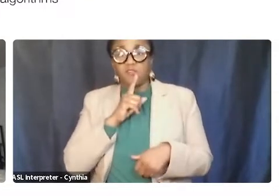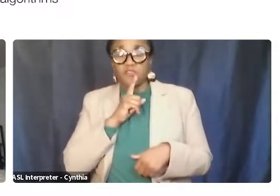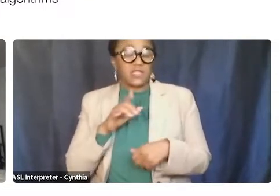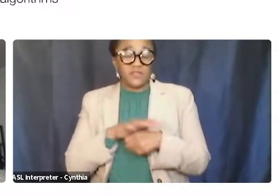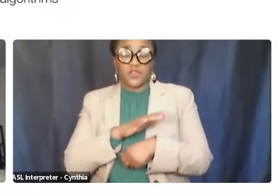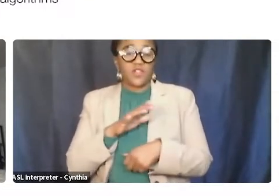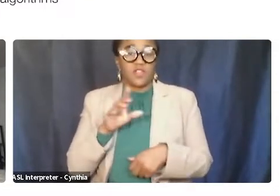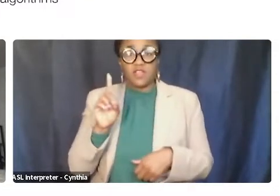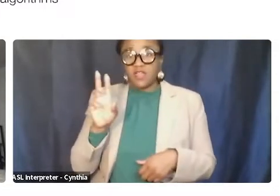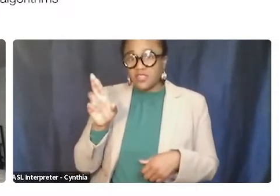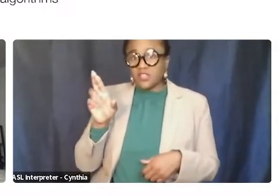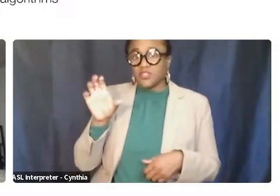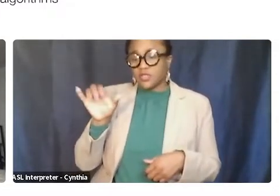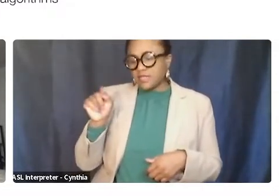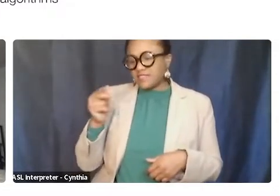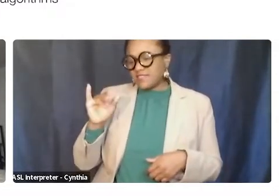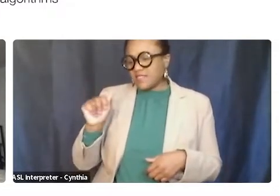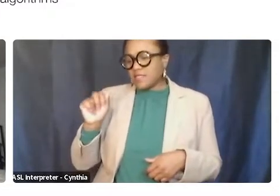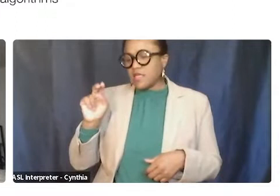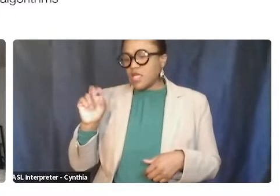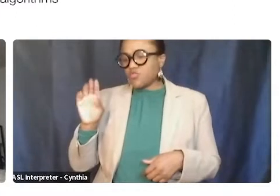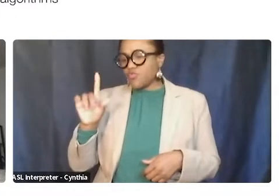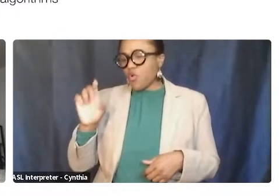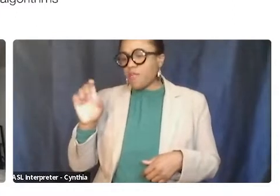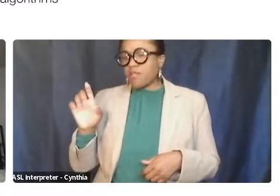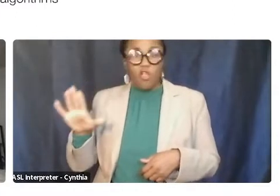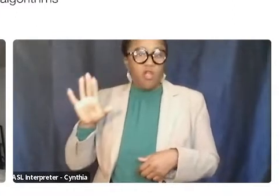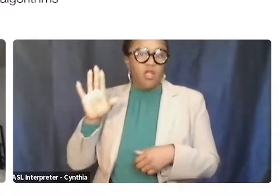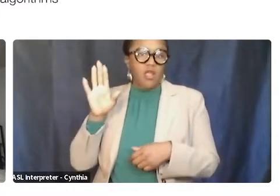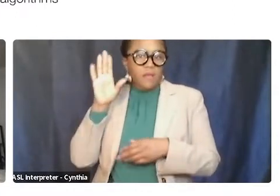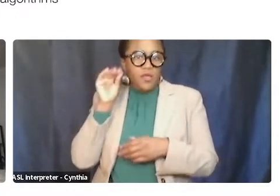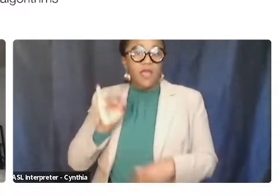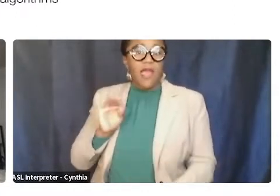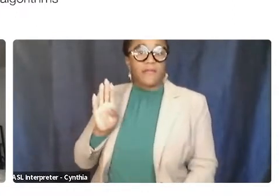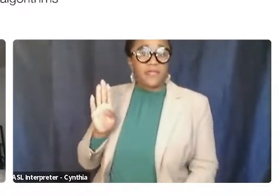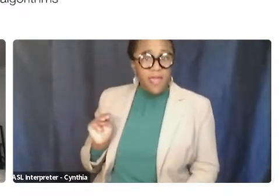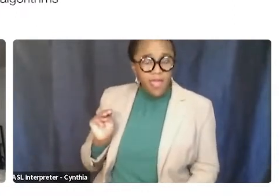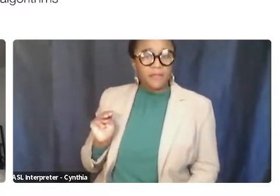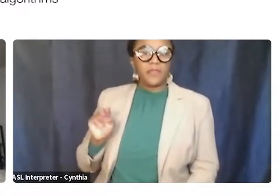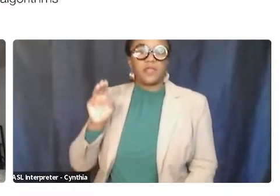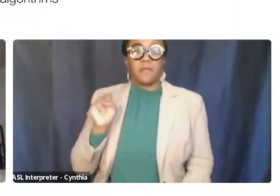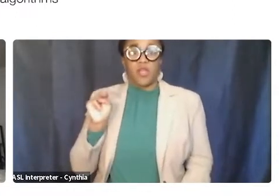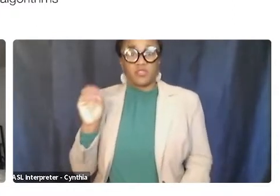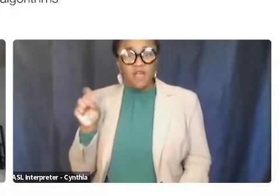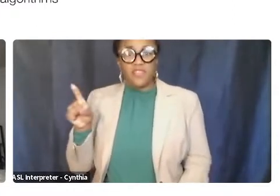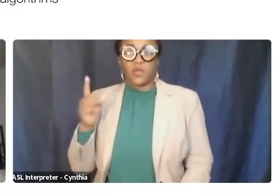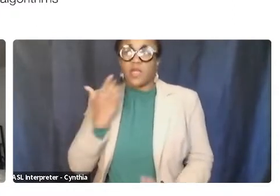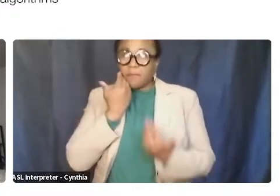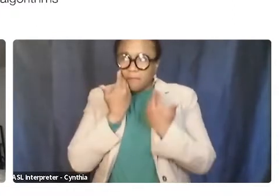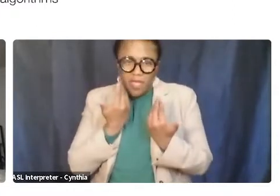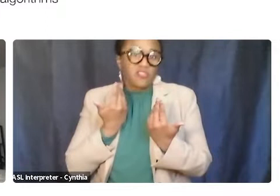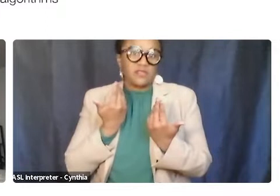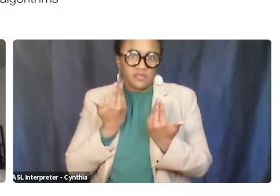what Dr. Safiya Noble's book is about. And both IBM and Microsoft were embarrassed by their facial recognition